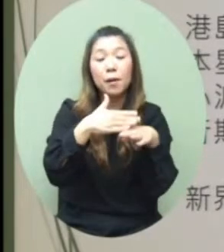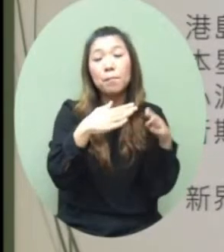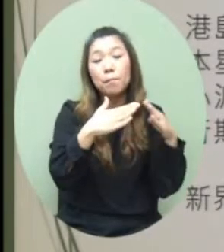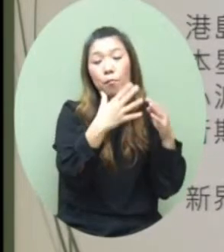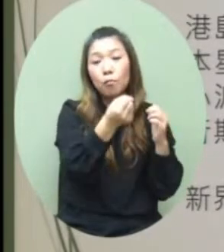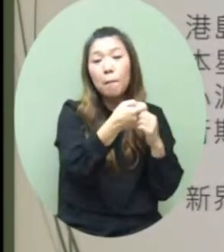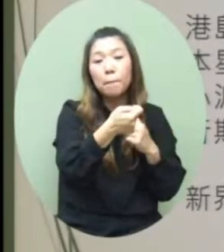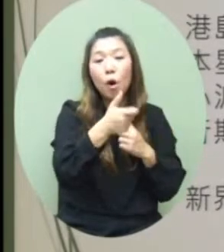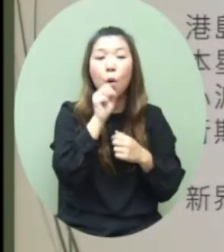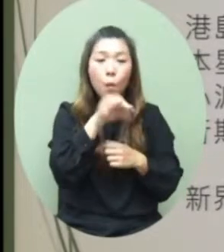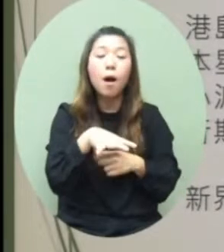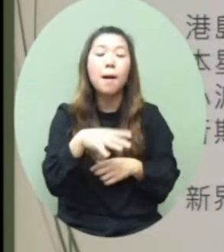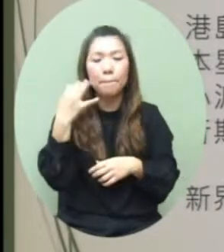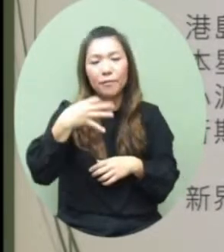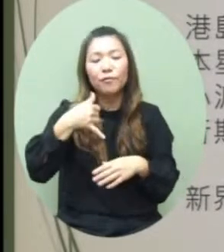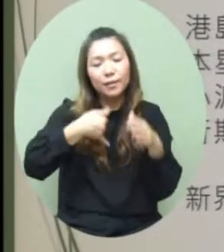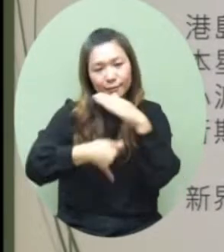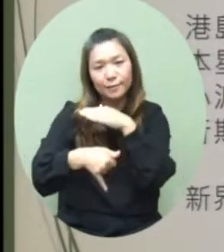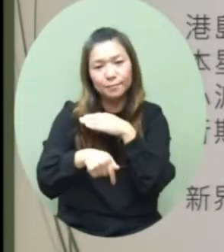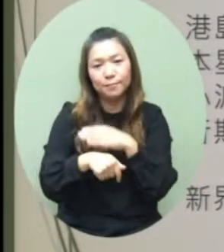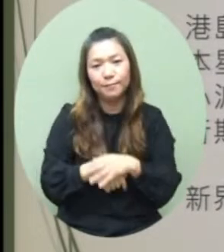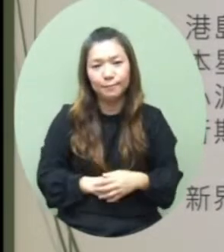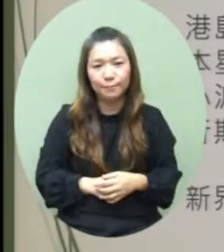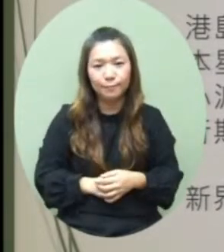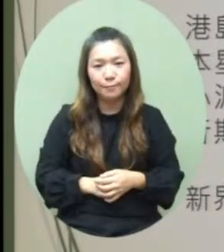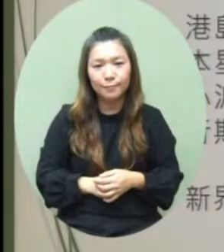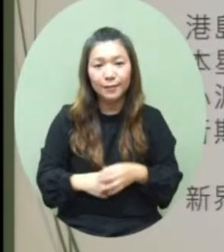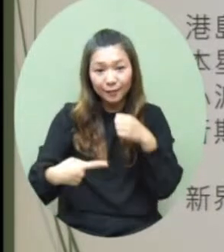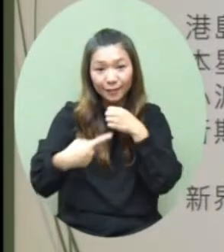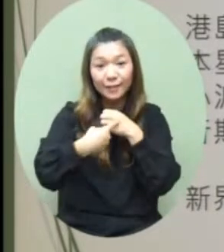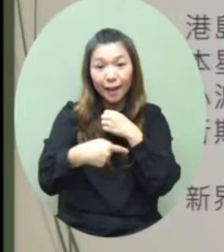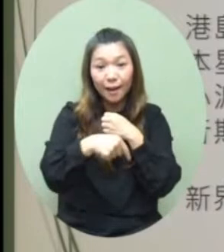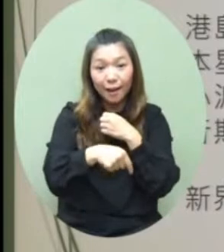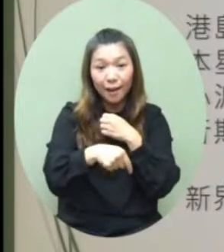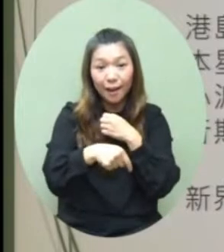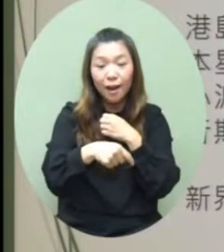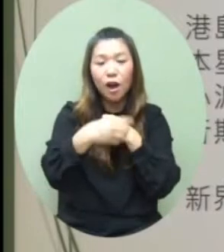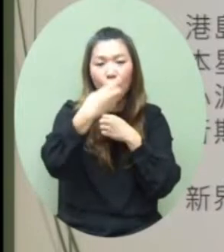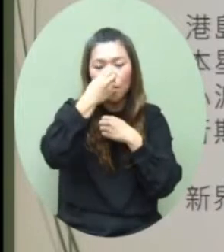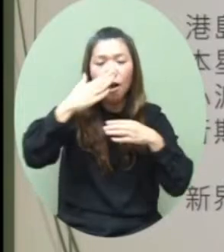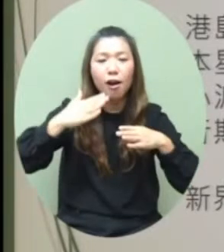As mentioned by the Financial Secretary, these three gourmet marketplaces